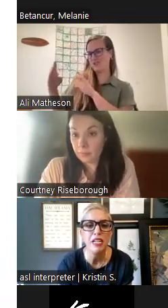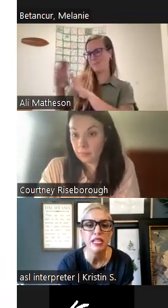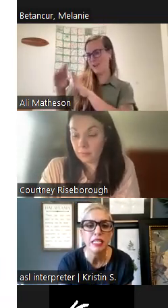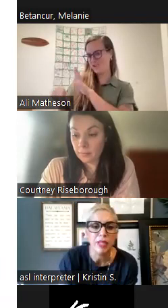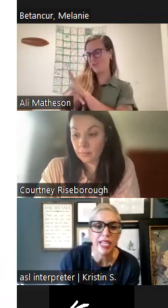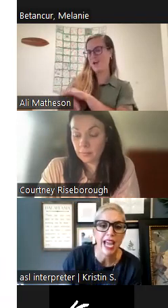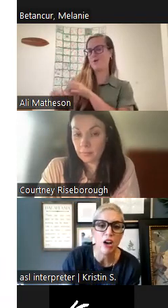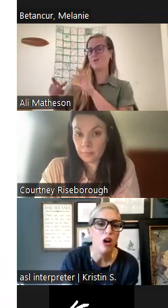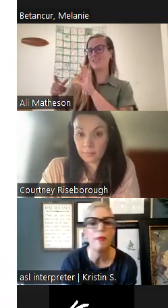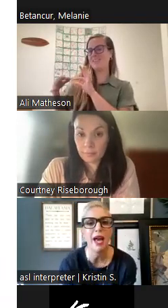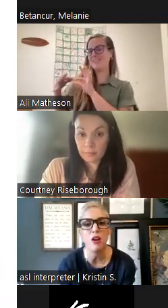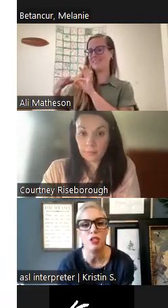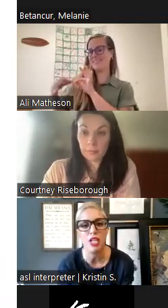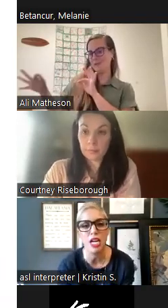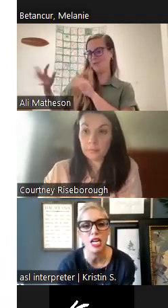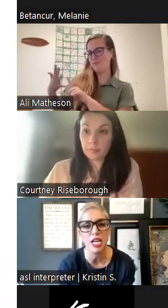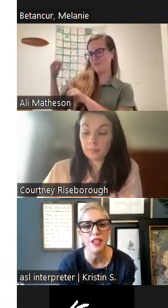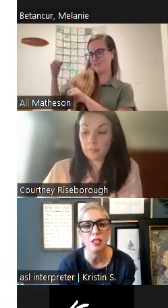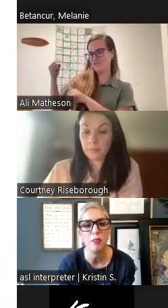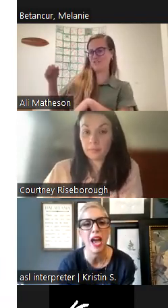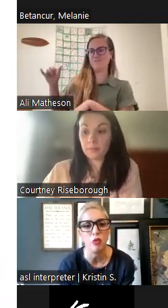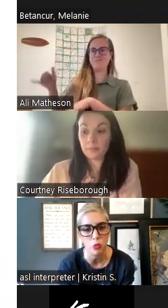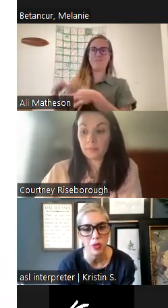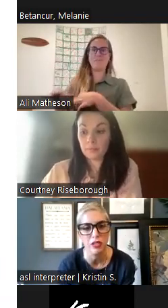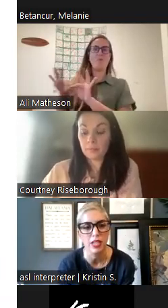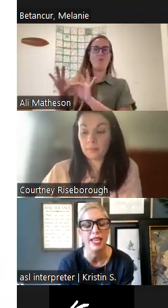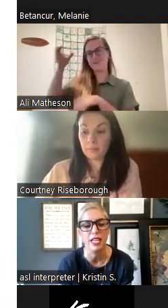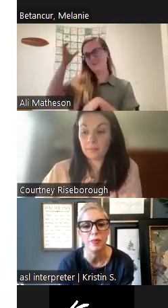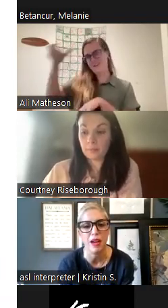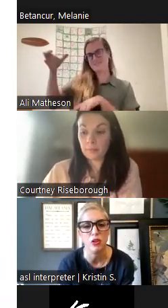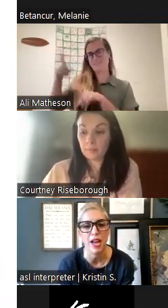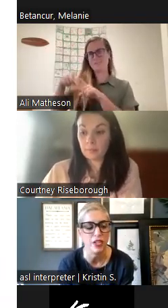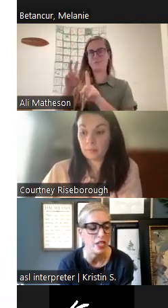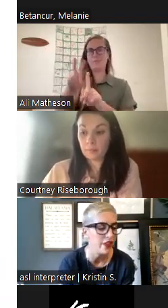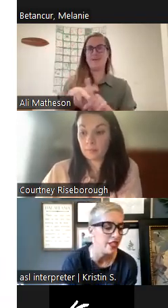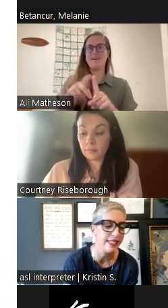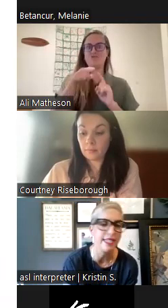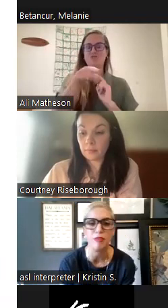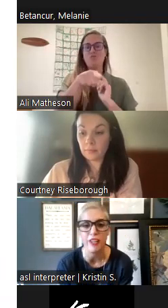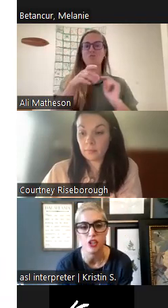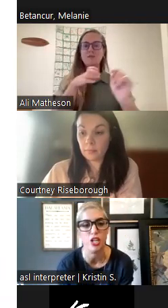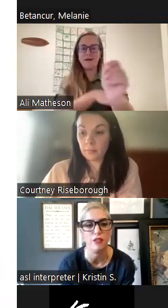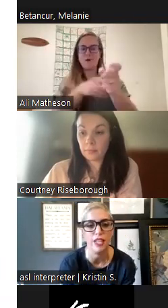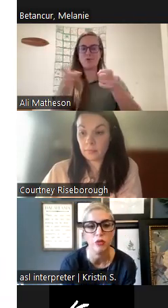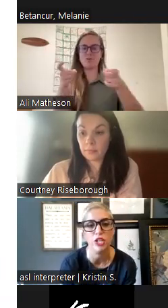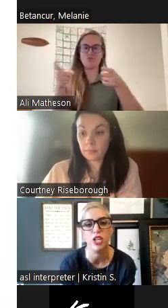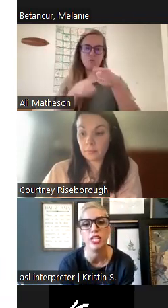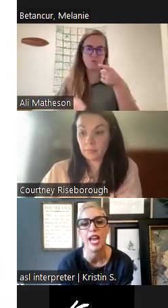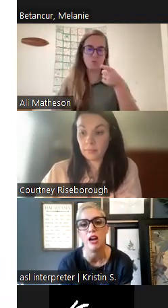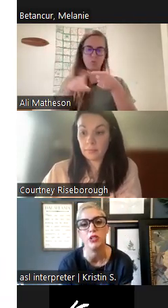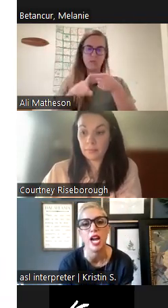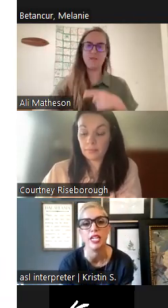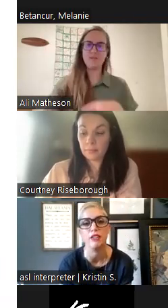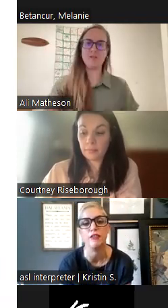So I want to explain now about this power wheel and about having this deprivation of language